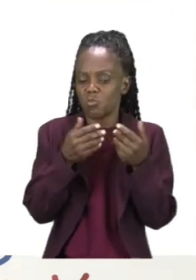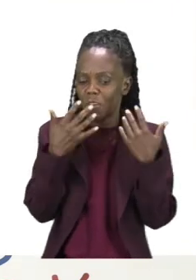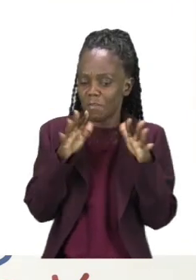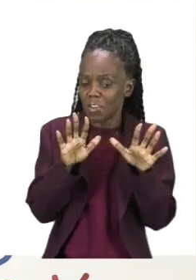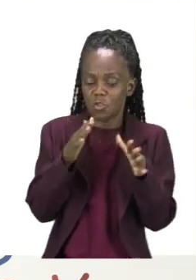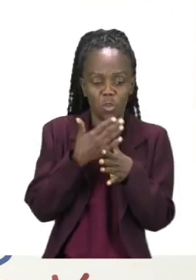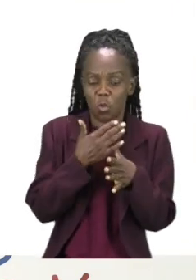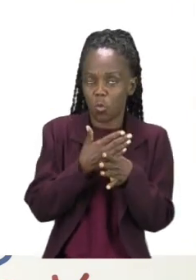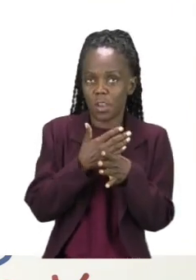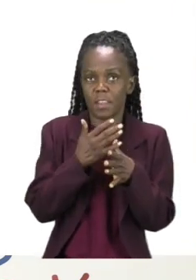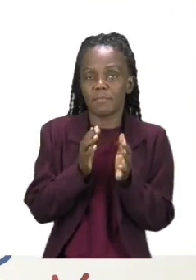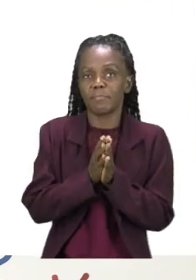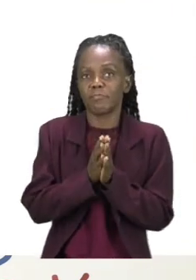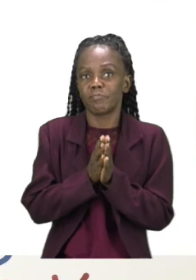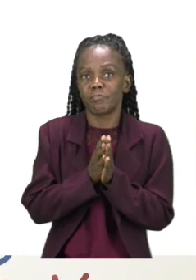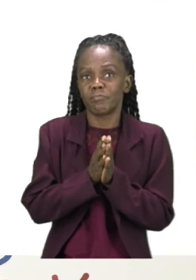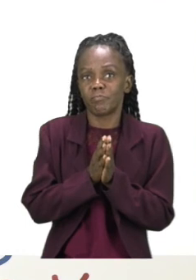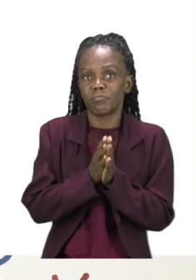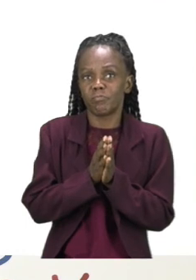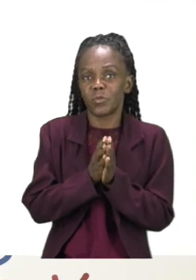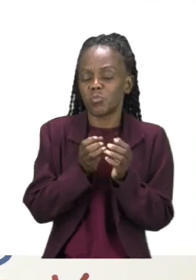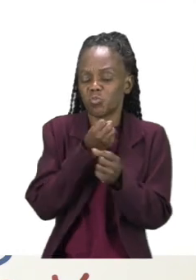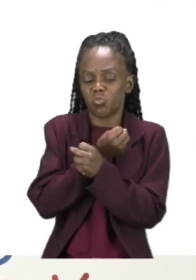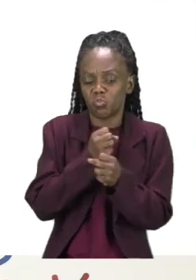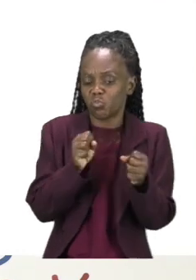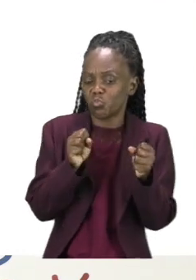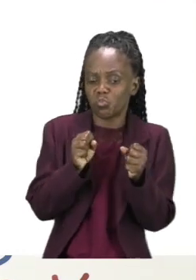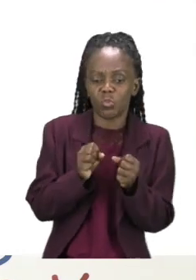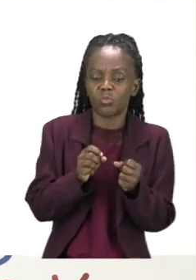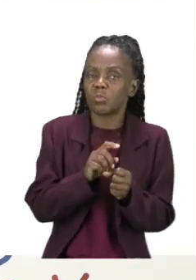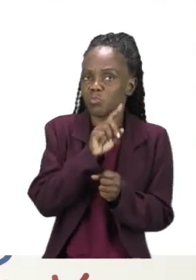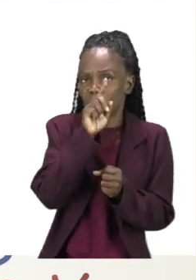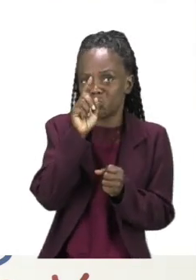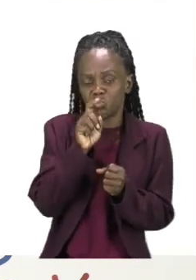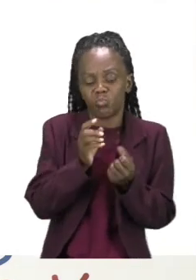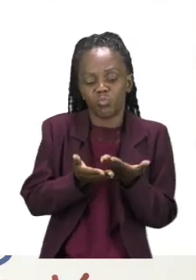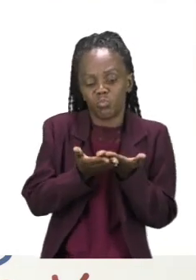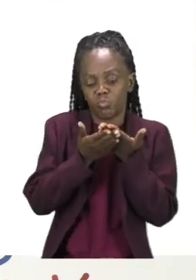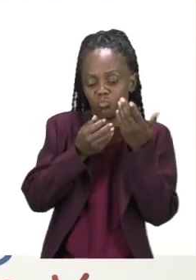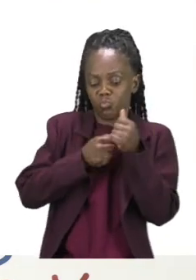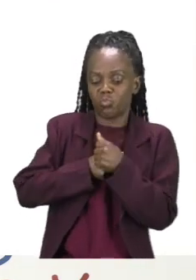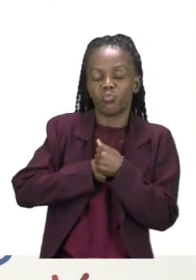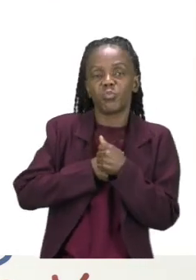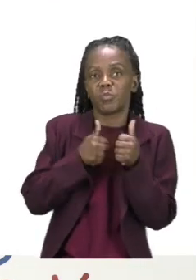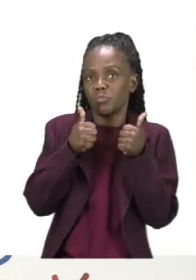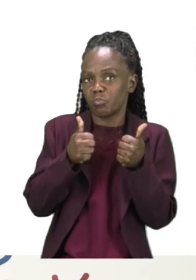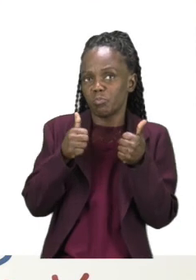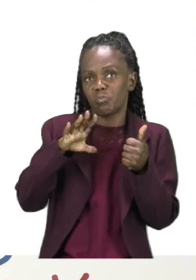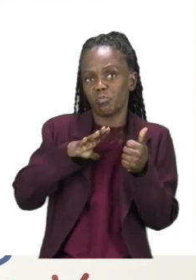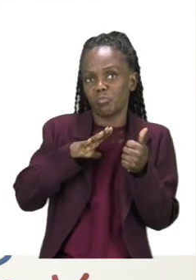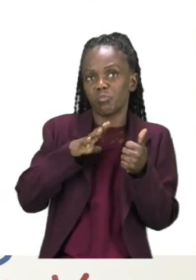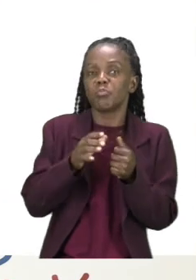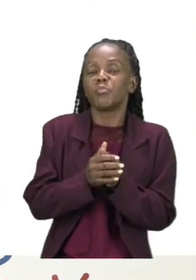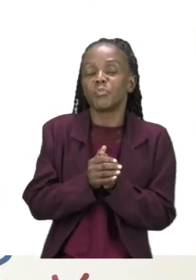Remember, if you can't do them by yourself, it's okay to ask for help. Now that we are done, it